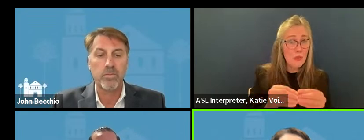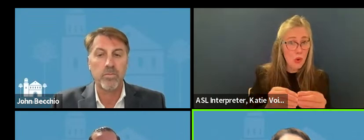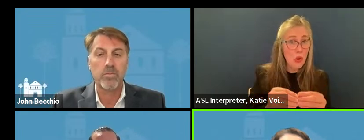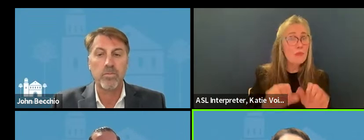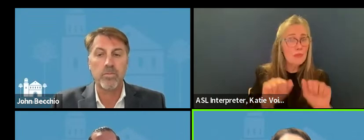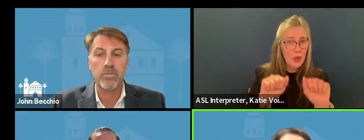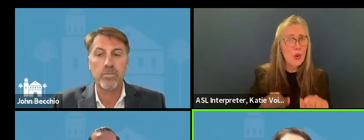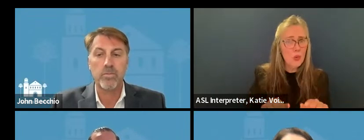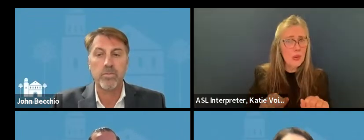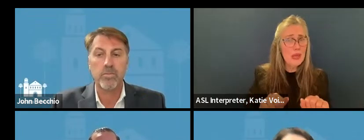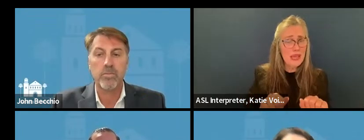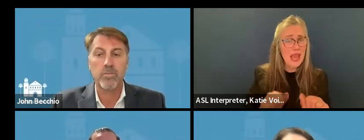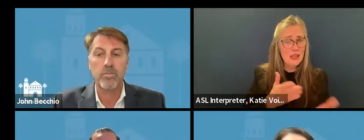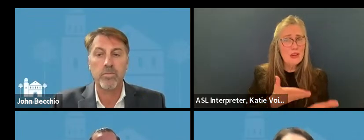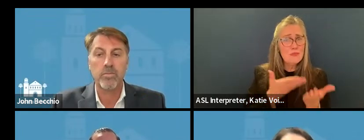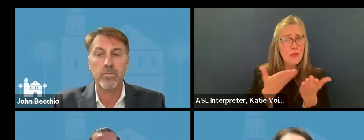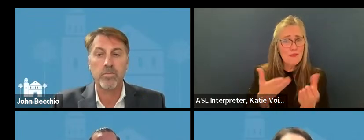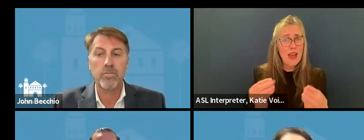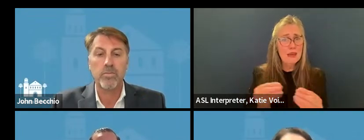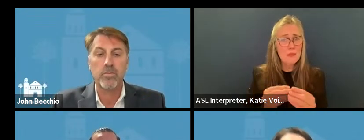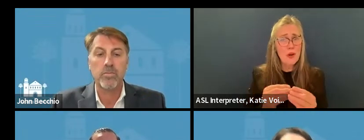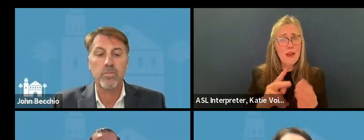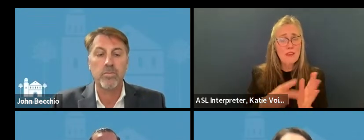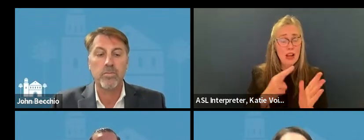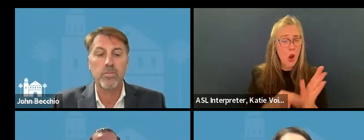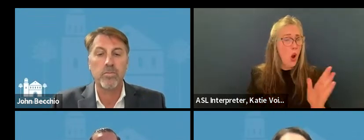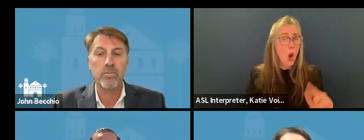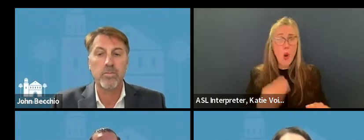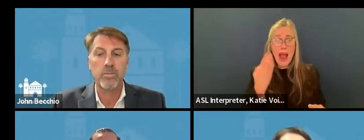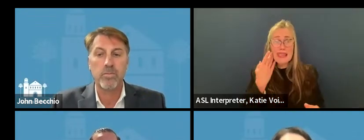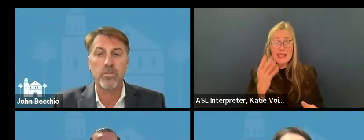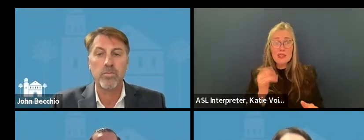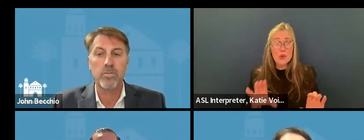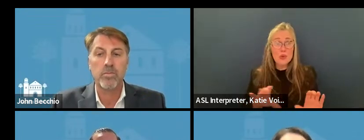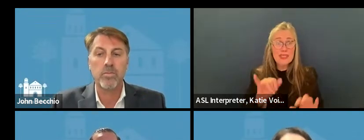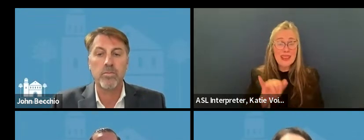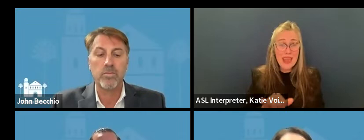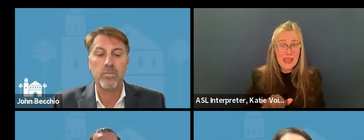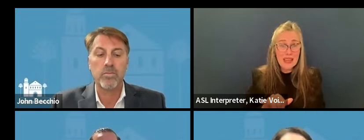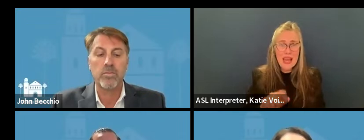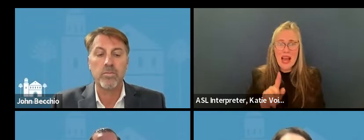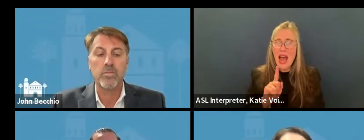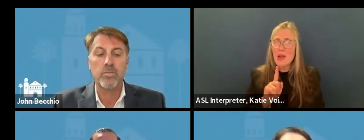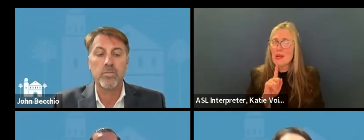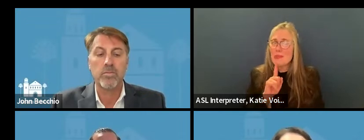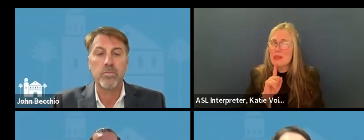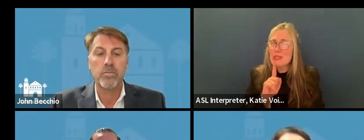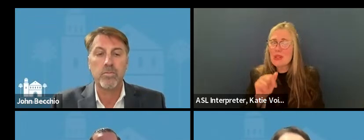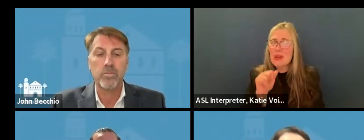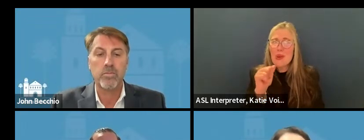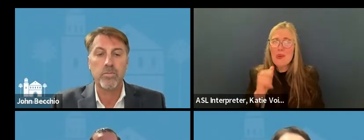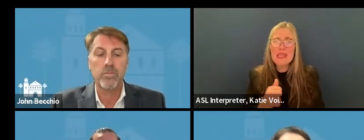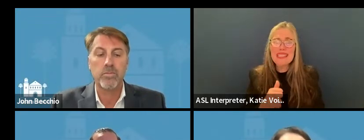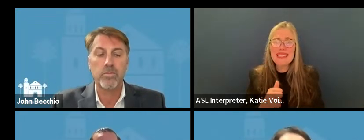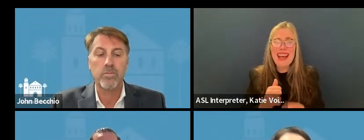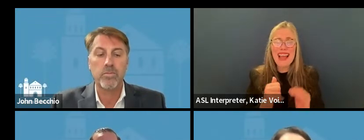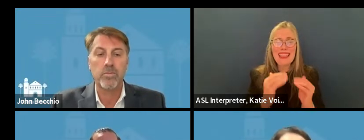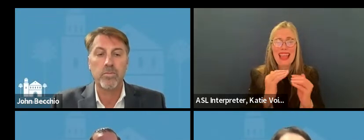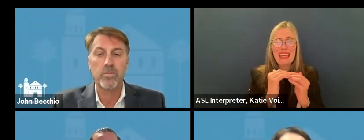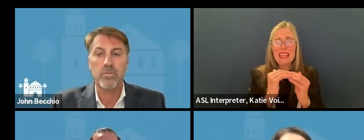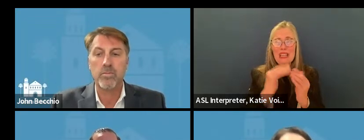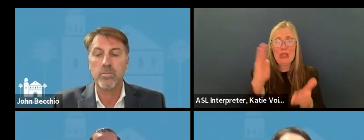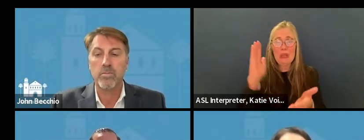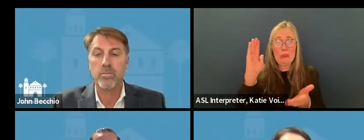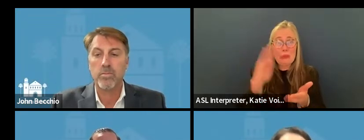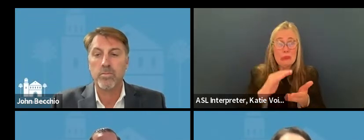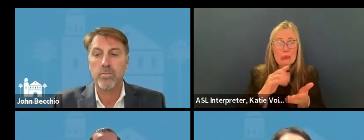reading. No, I don't need to. I didn't even realize that you had done that. So I was just trying to make sure that we weren't undercutting what you needed. So if you've already done the research and feel